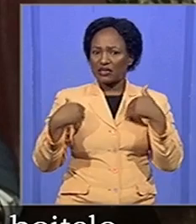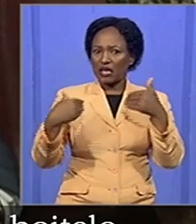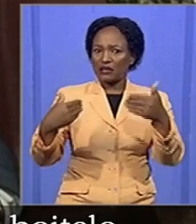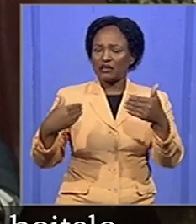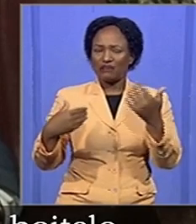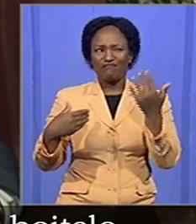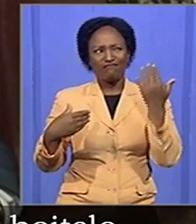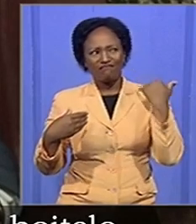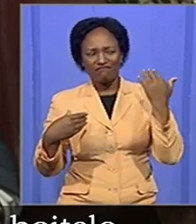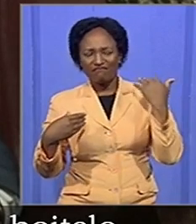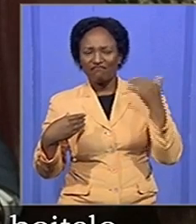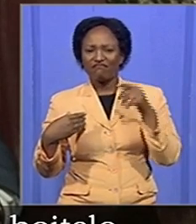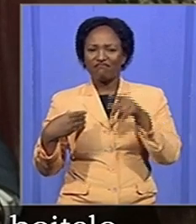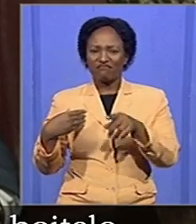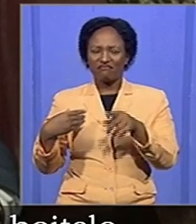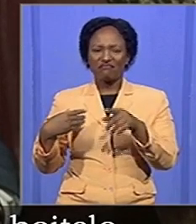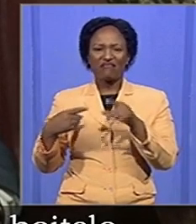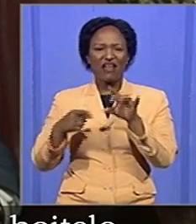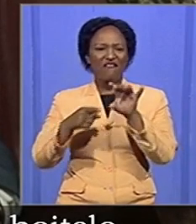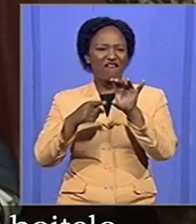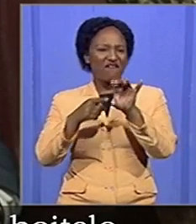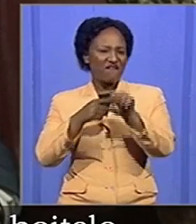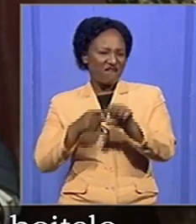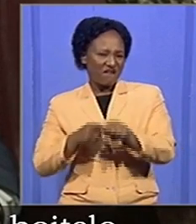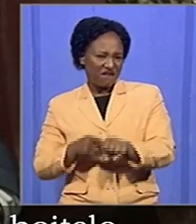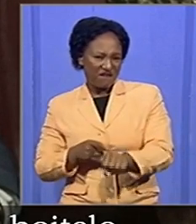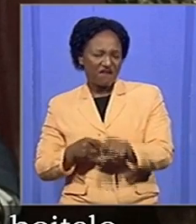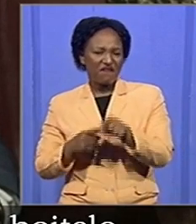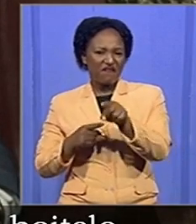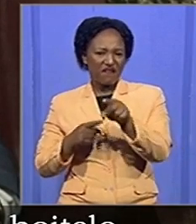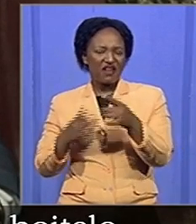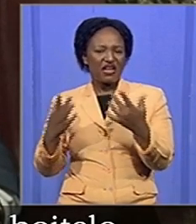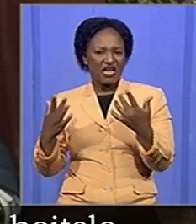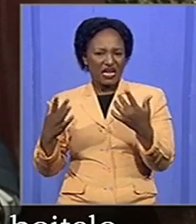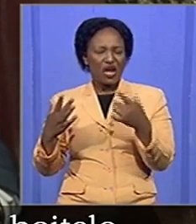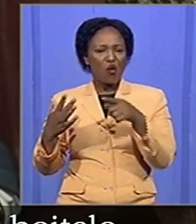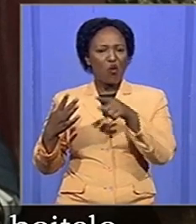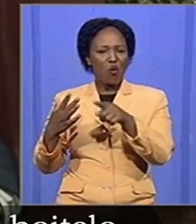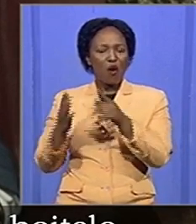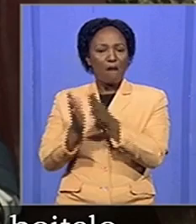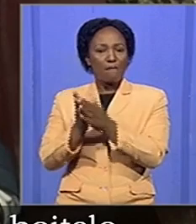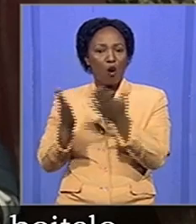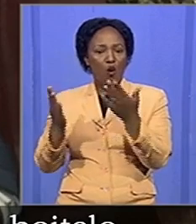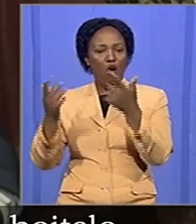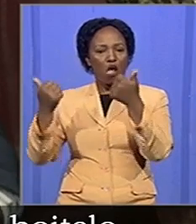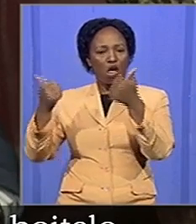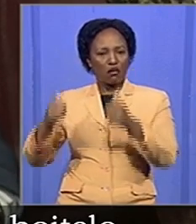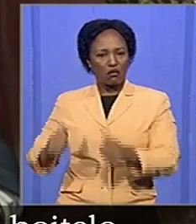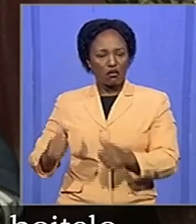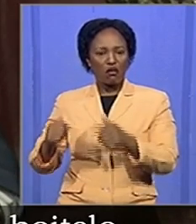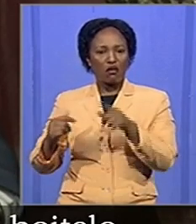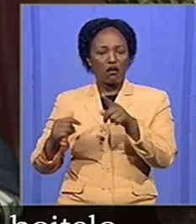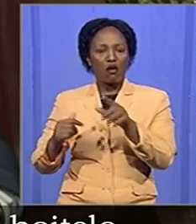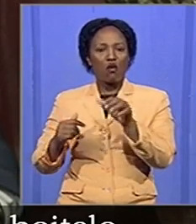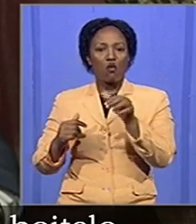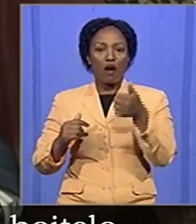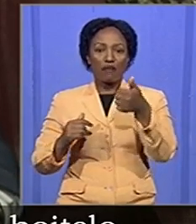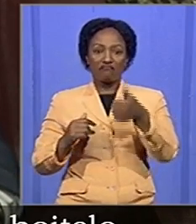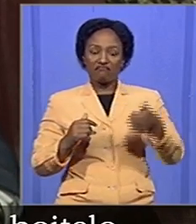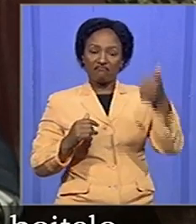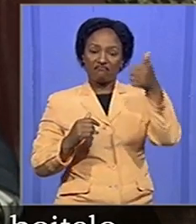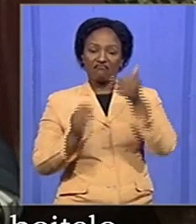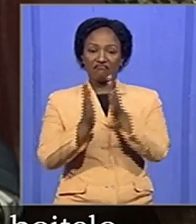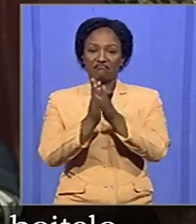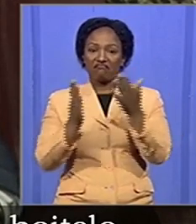na le di-findings tše e leng gore be dikutullo tše di beng di hweditšwe ke moleko dipharephare wa